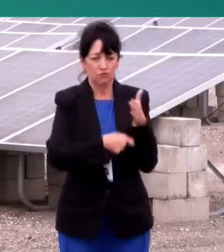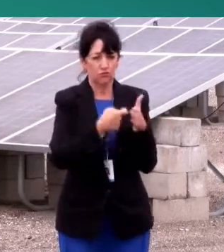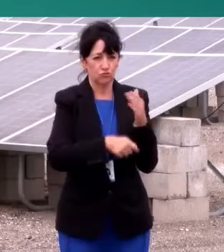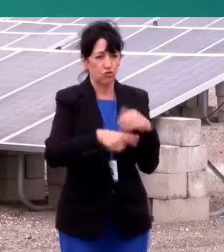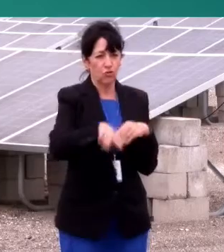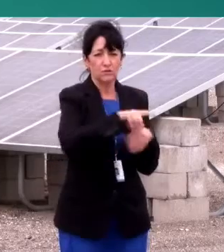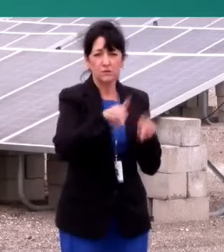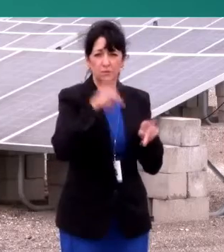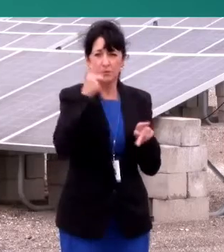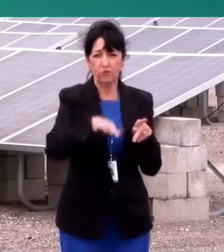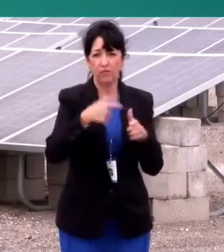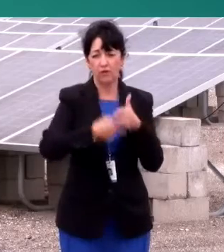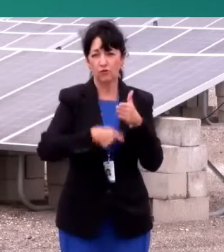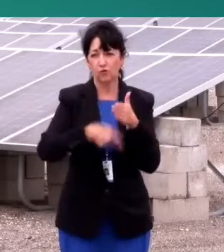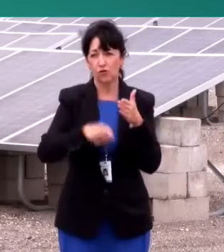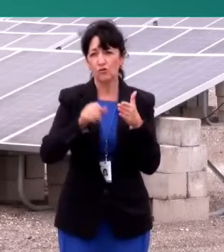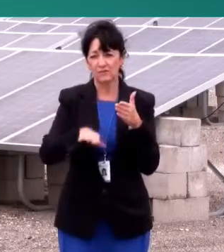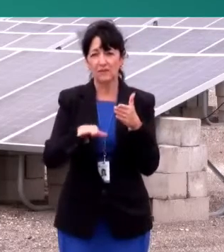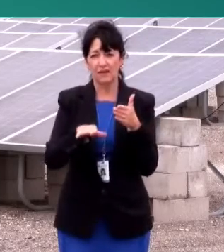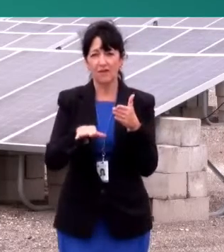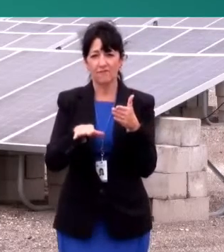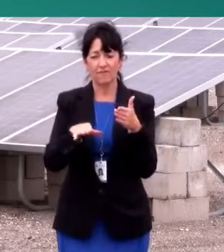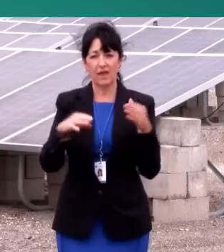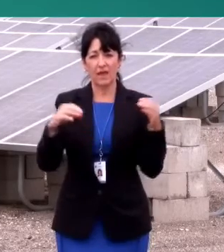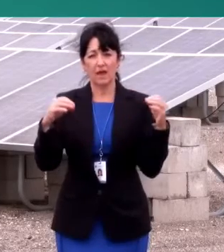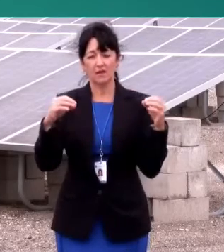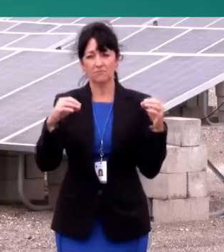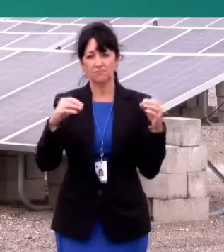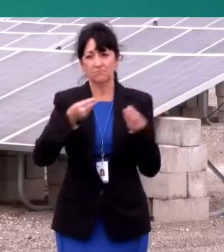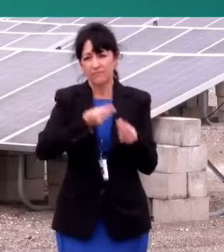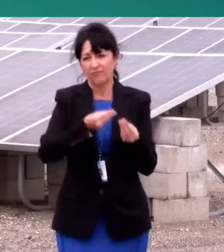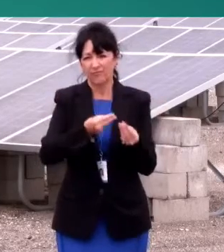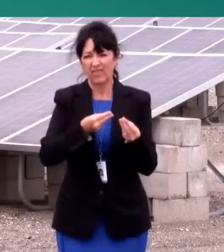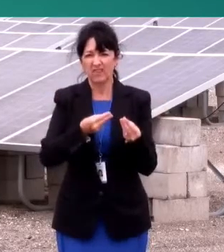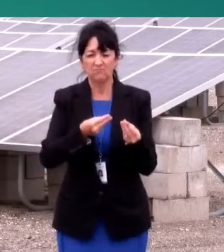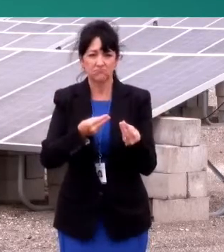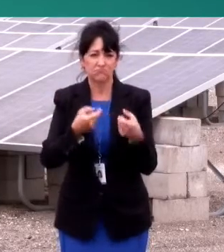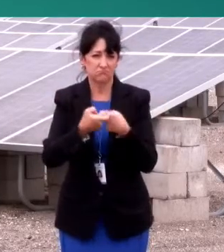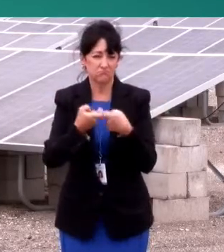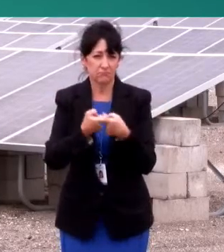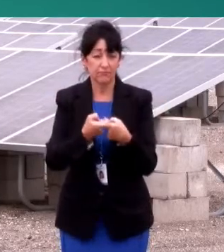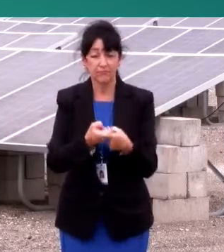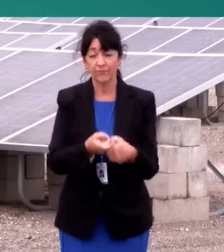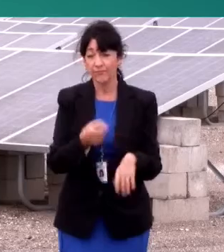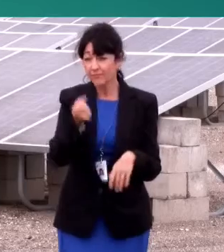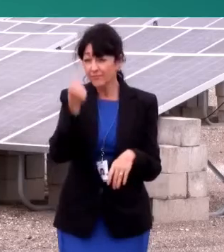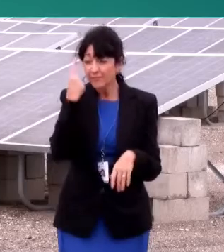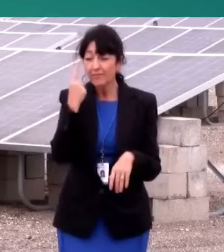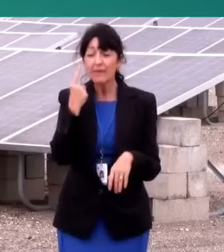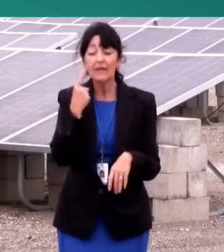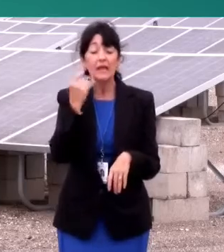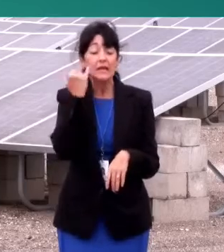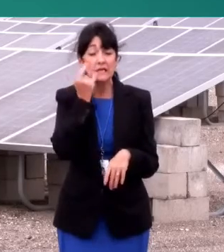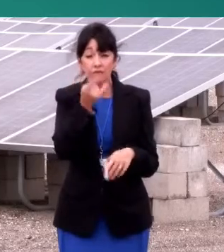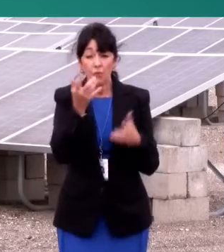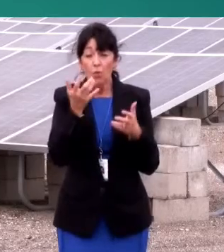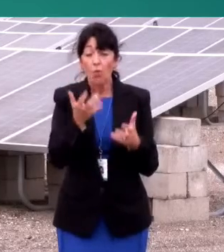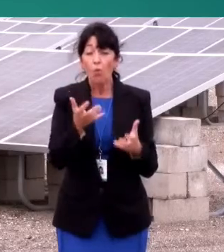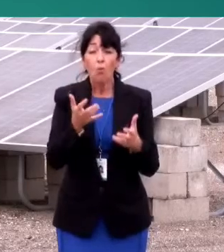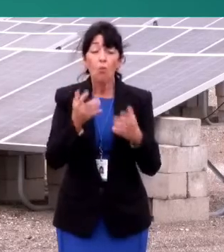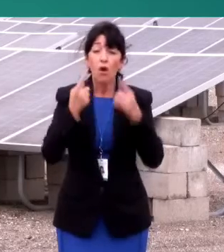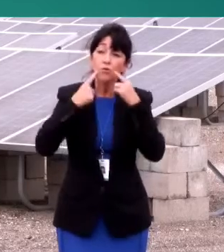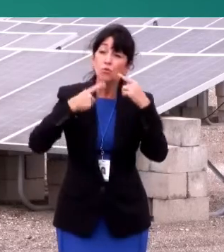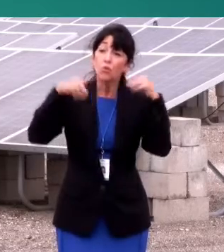if you want to go fast, go by yourself, right? But if you want to go far, you go with a group. And that's really,